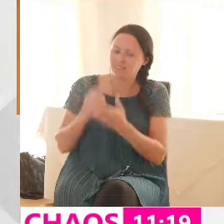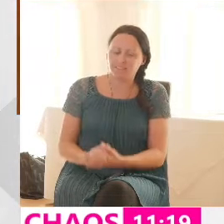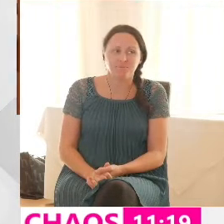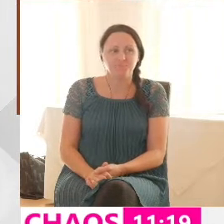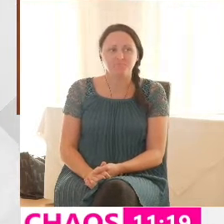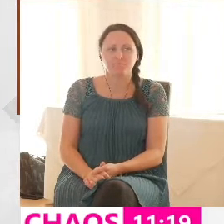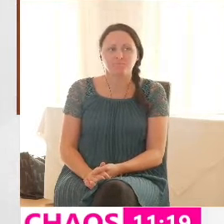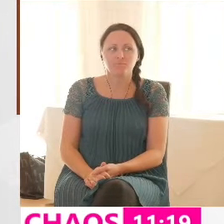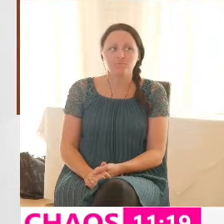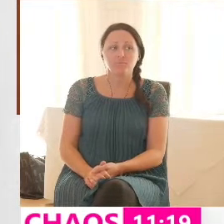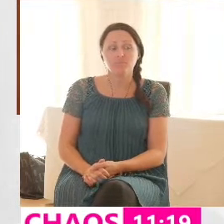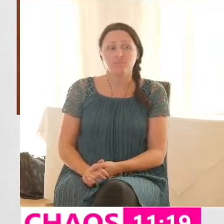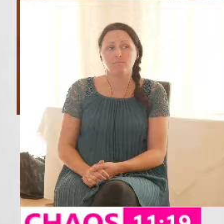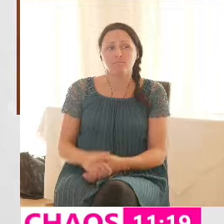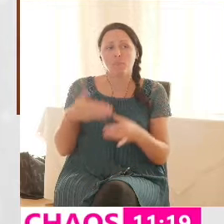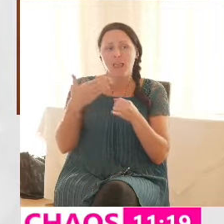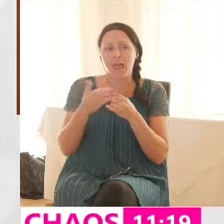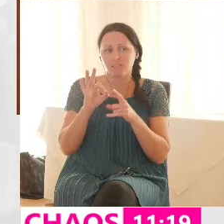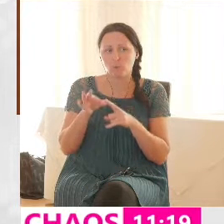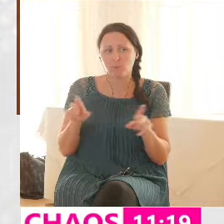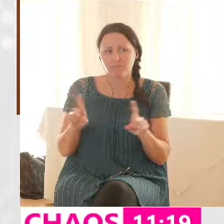the last point is that